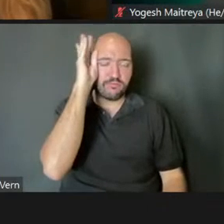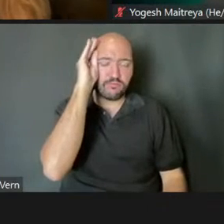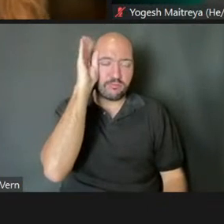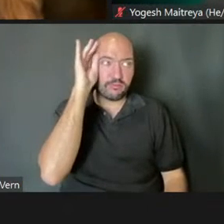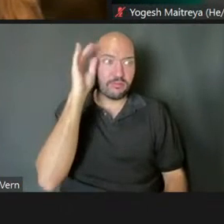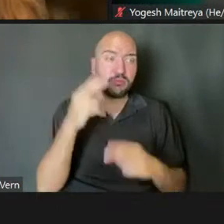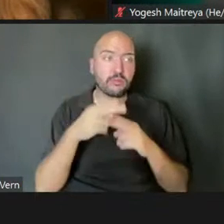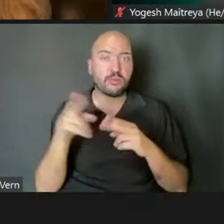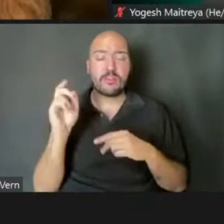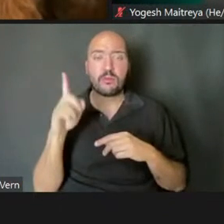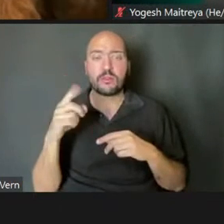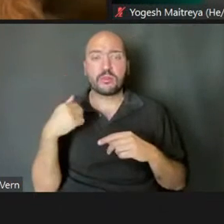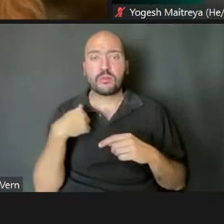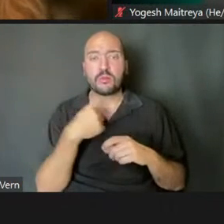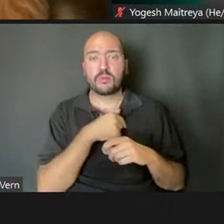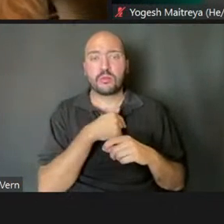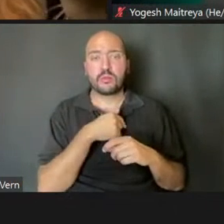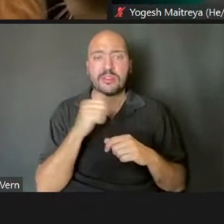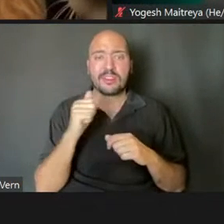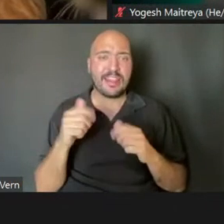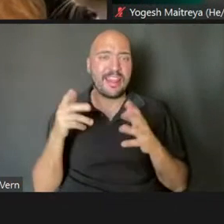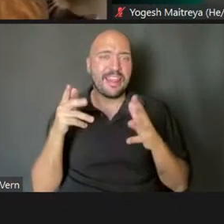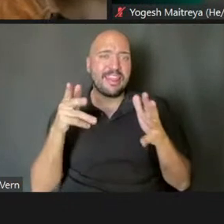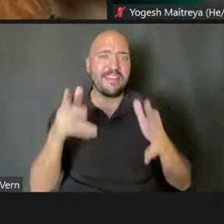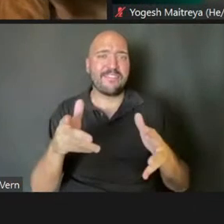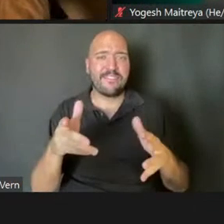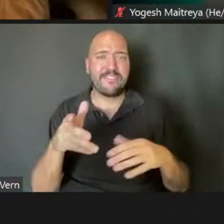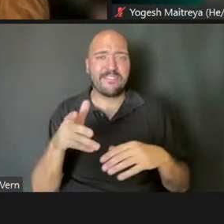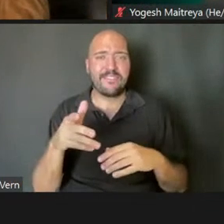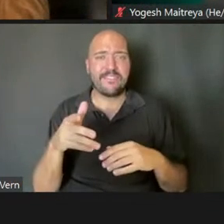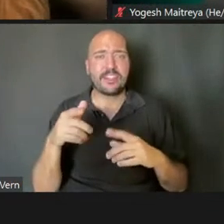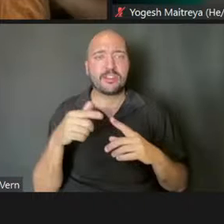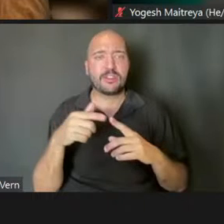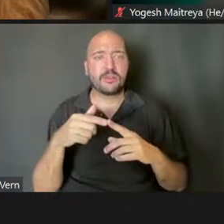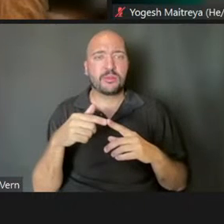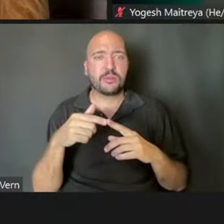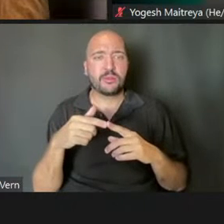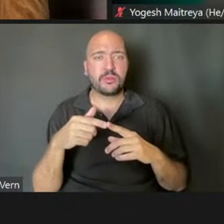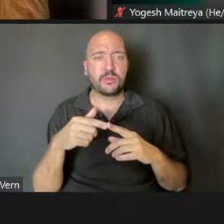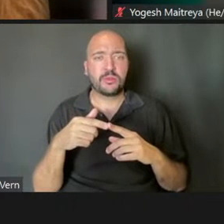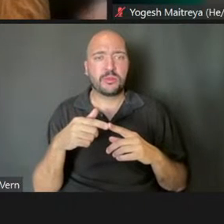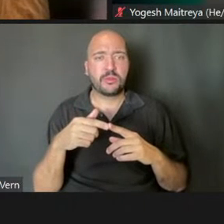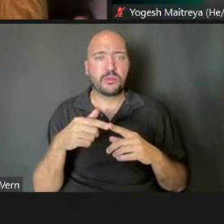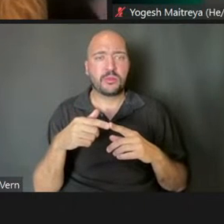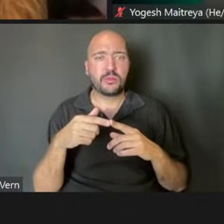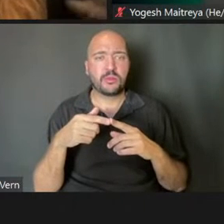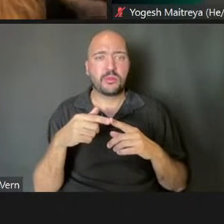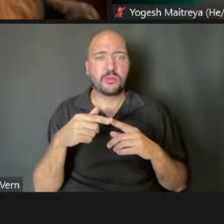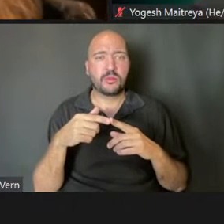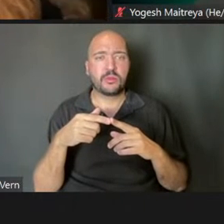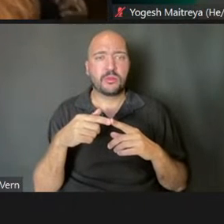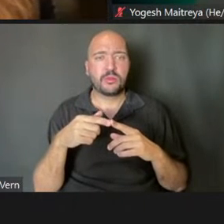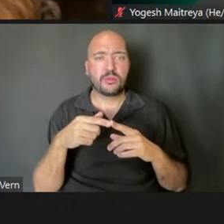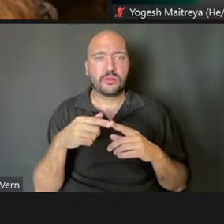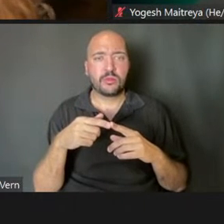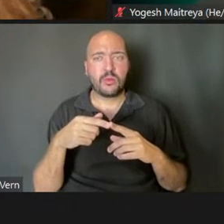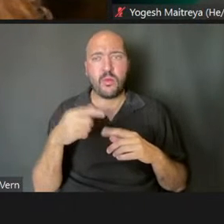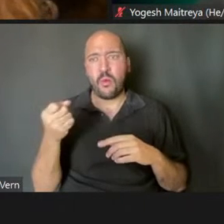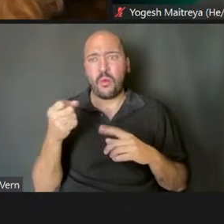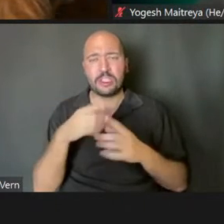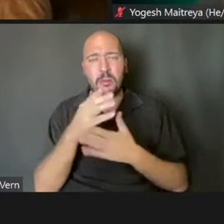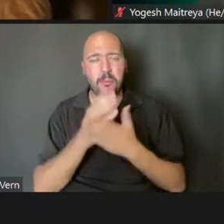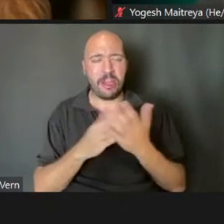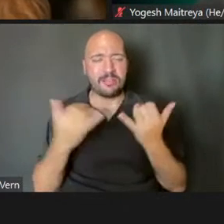brief question that we can leave on the table and maybe hold as a part of